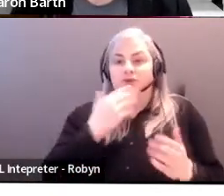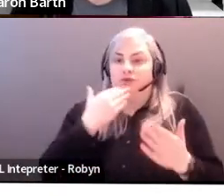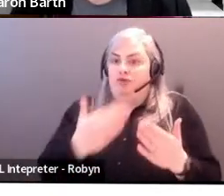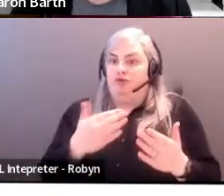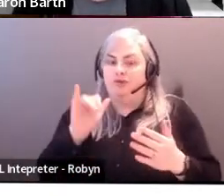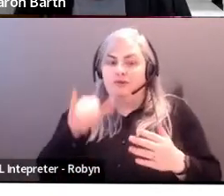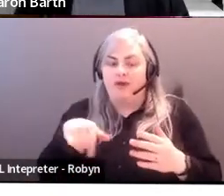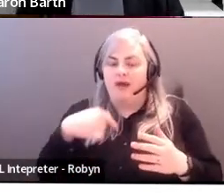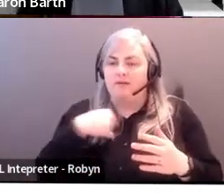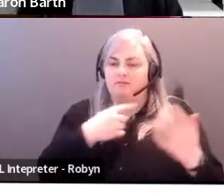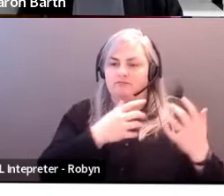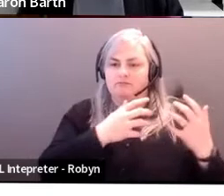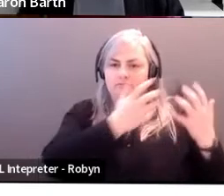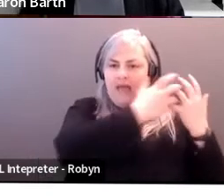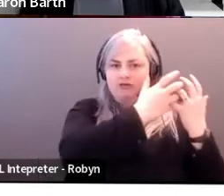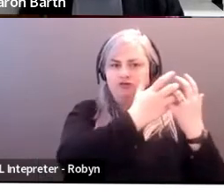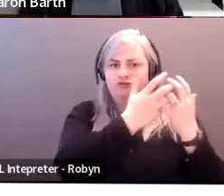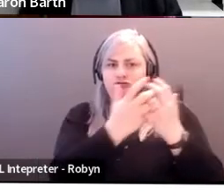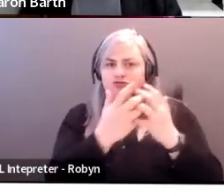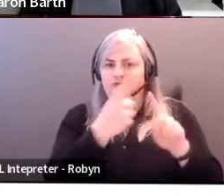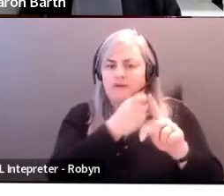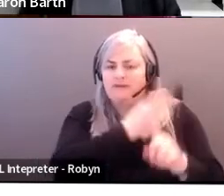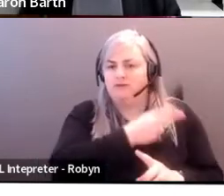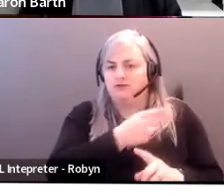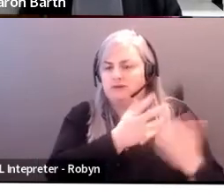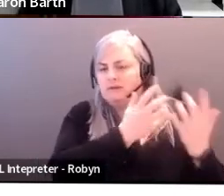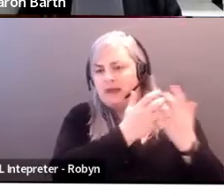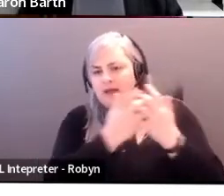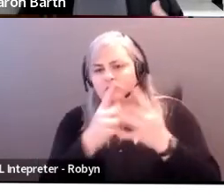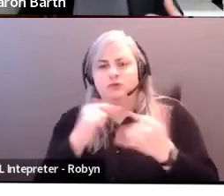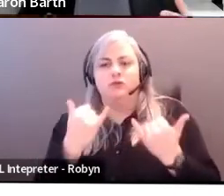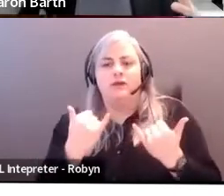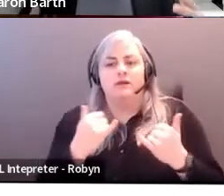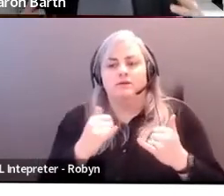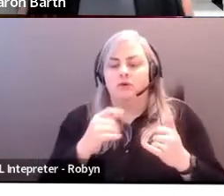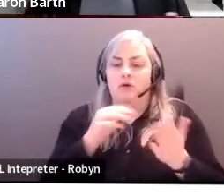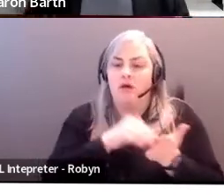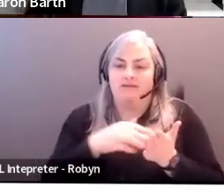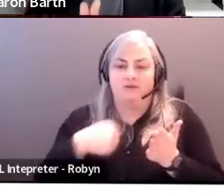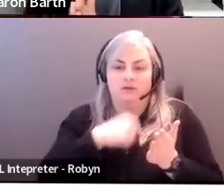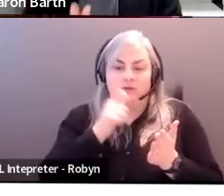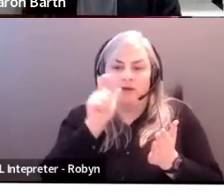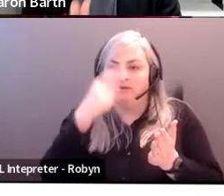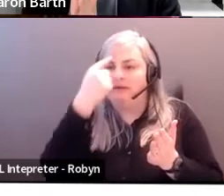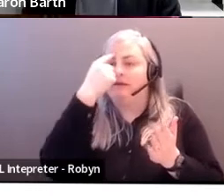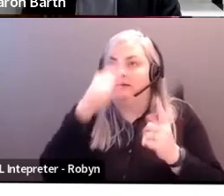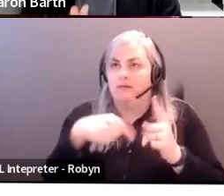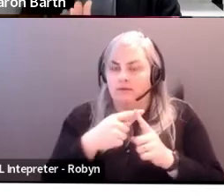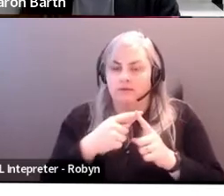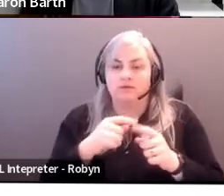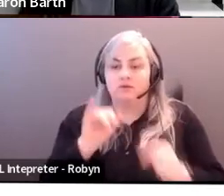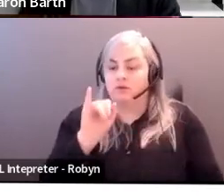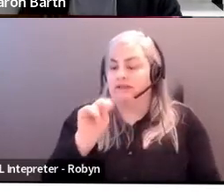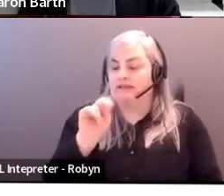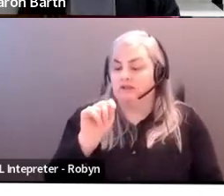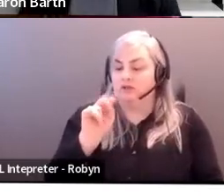this. And often we don't have to think about it. And so if intuition's our ability to think about a